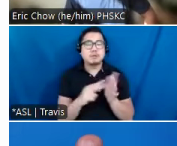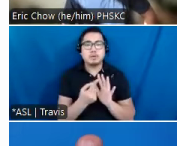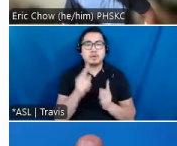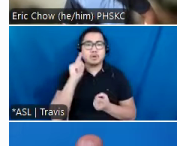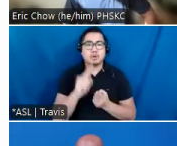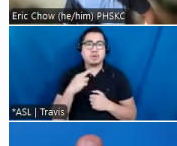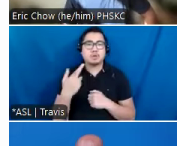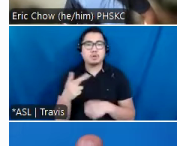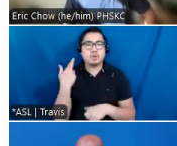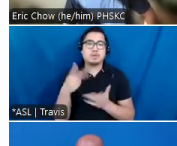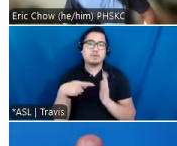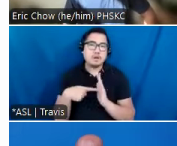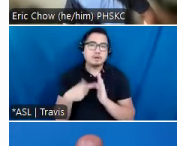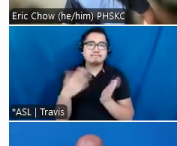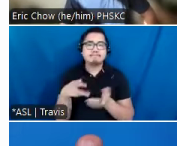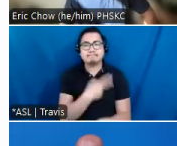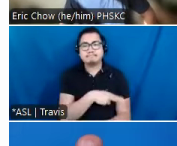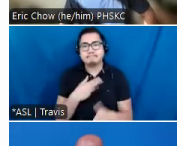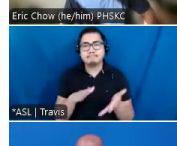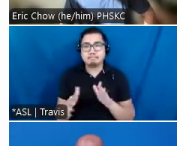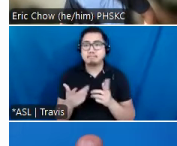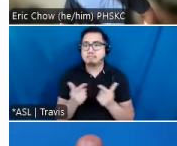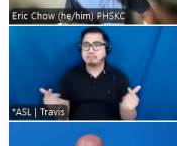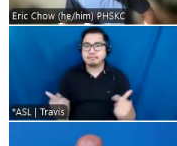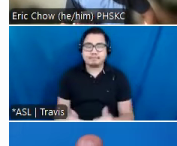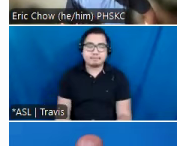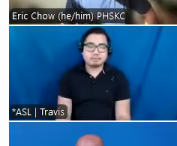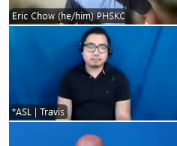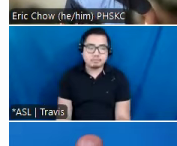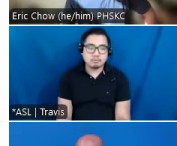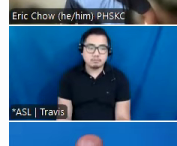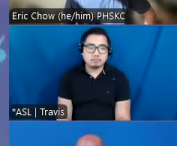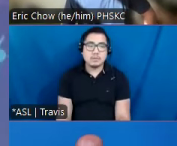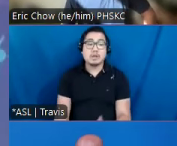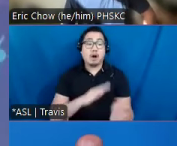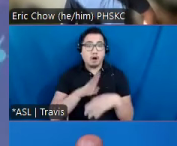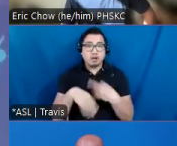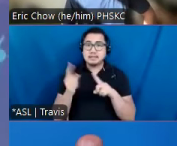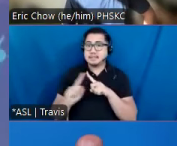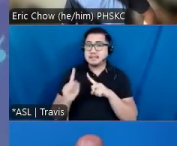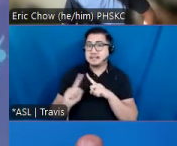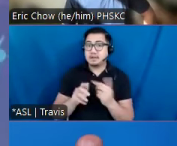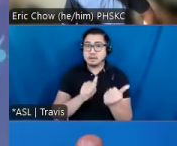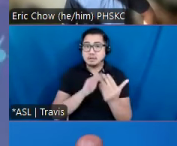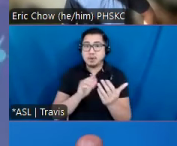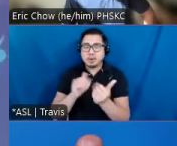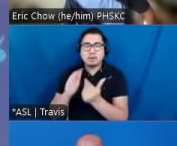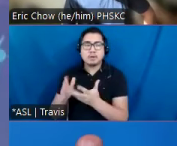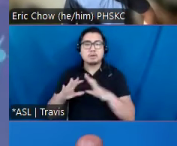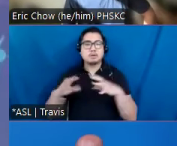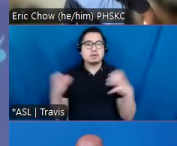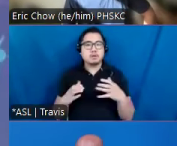of complications like hospitalizations and death. And these collectively provide our defenses against